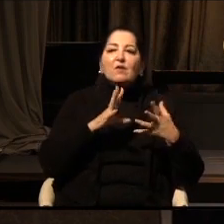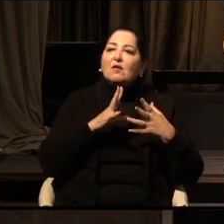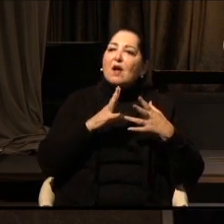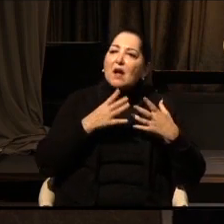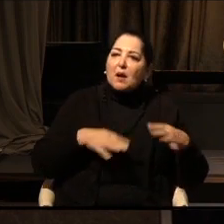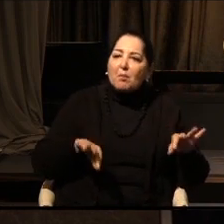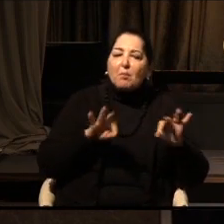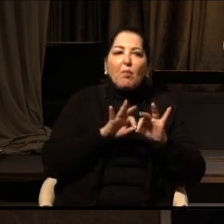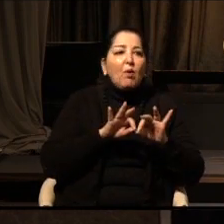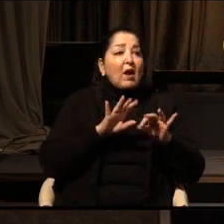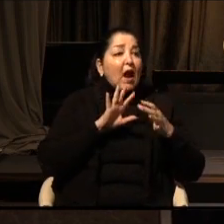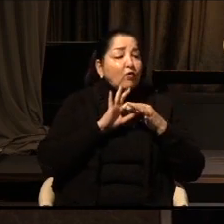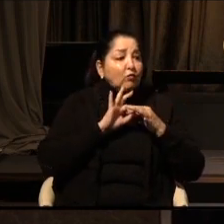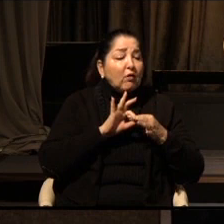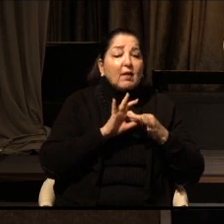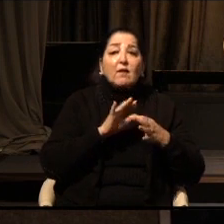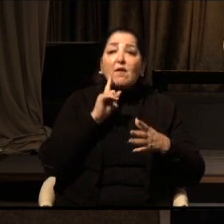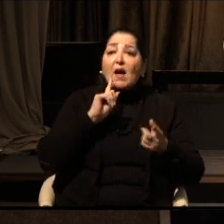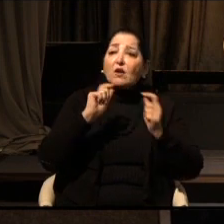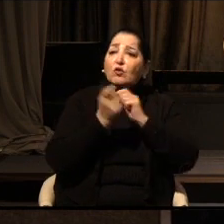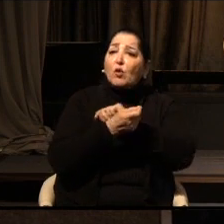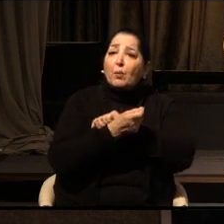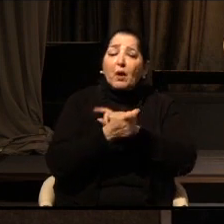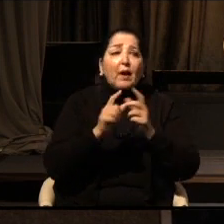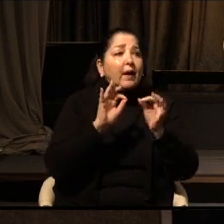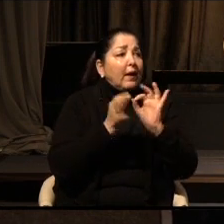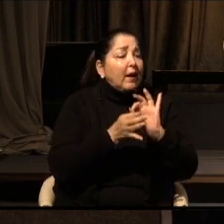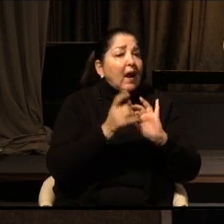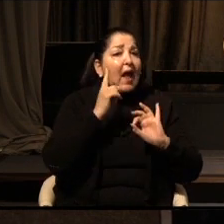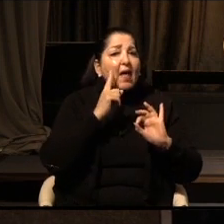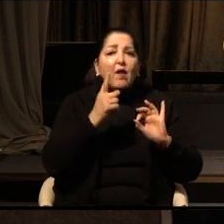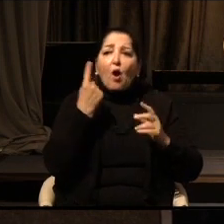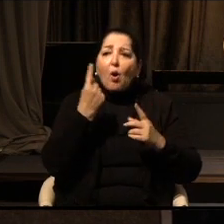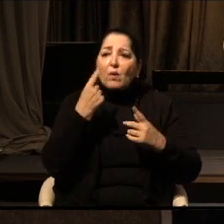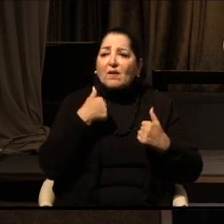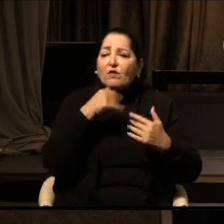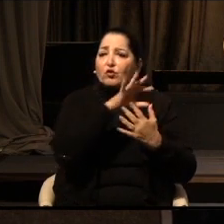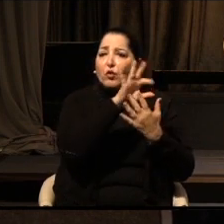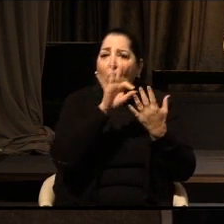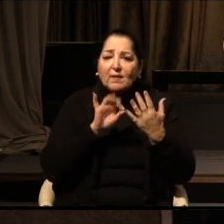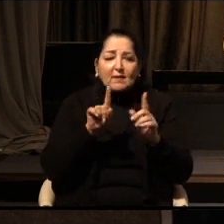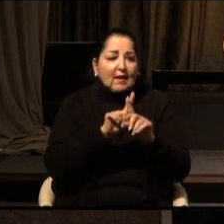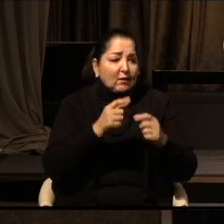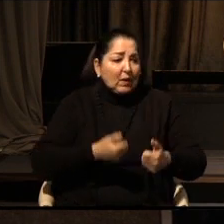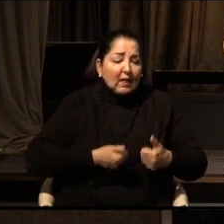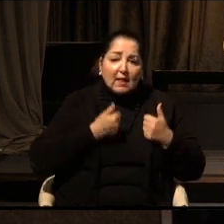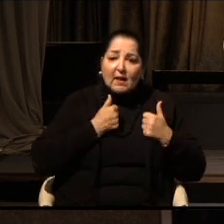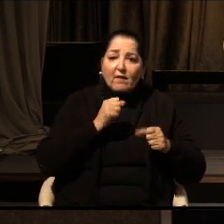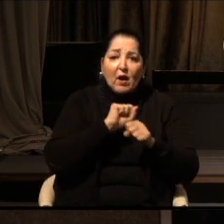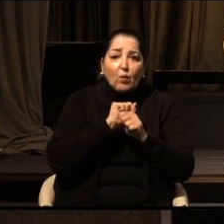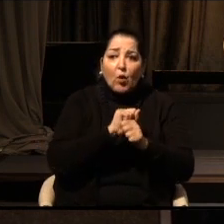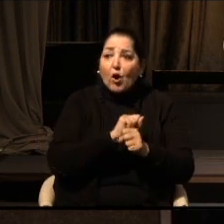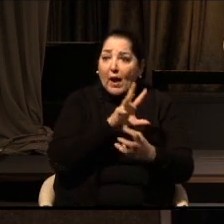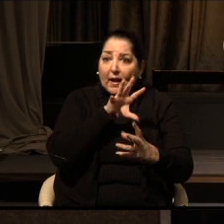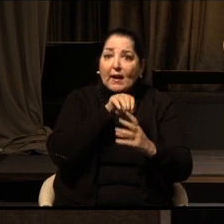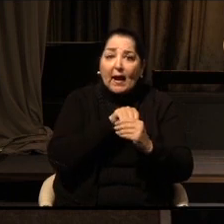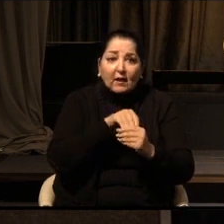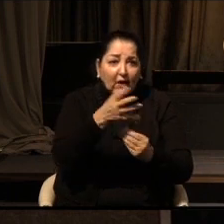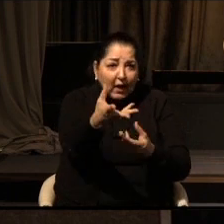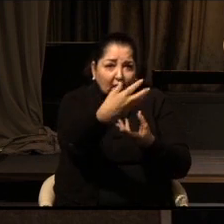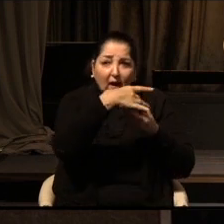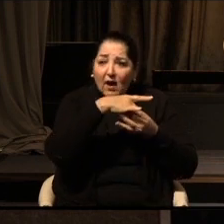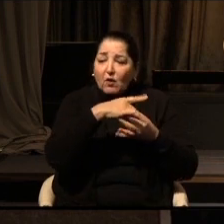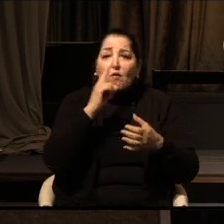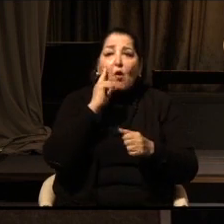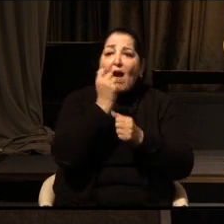constant choices as we live in, work with, and engage in each and every unique situation. Structural